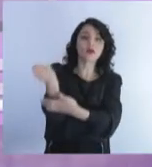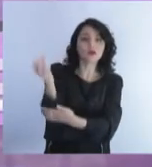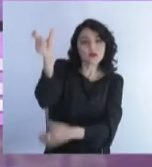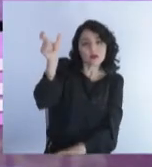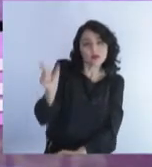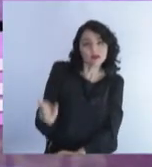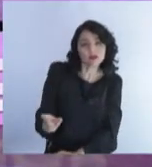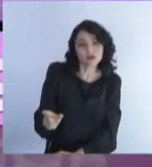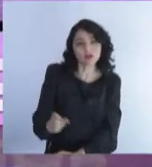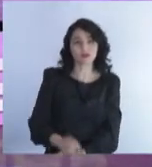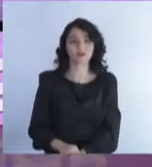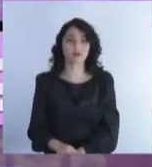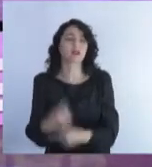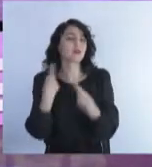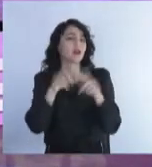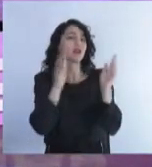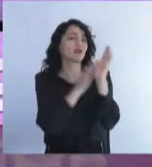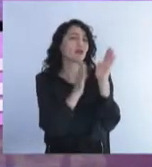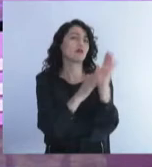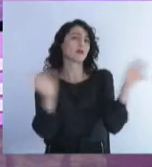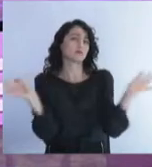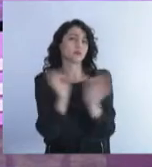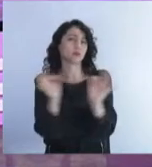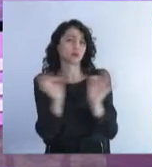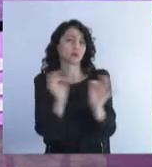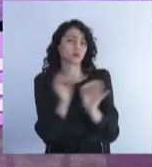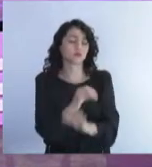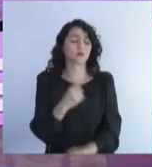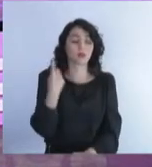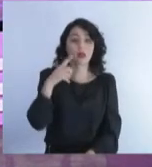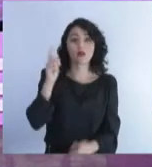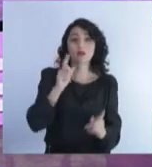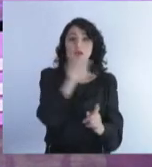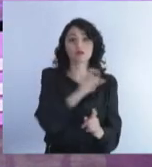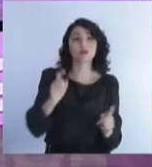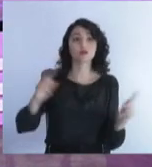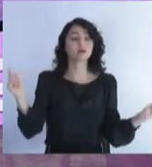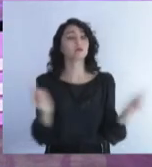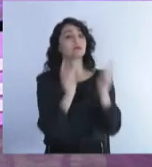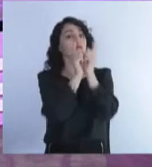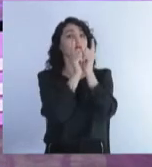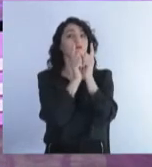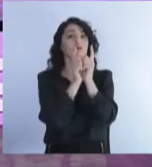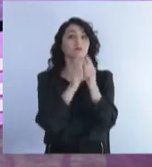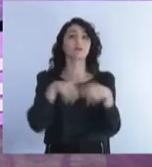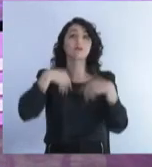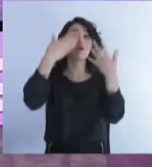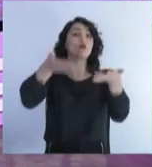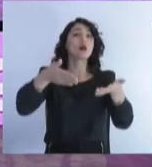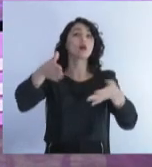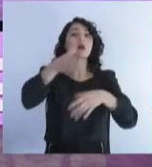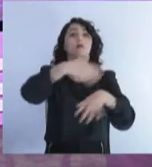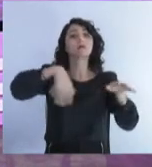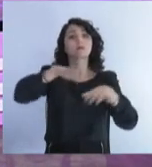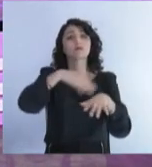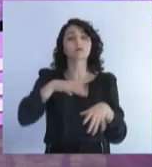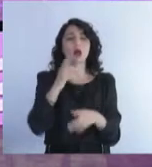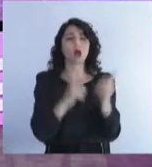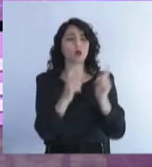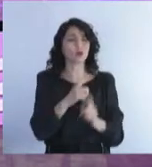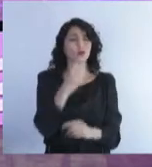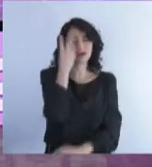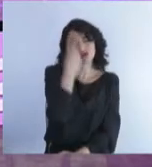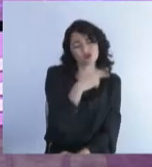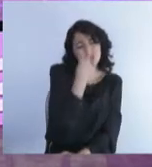Bible. And then as they went across from one building to another, they passed in a courtyard a man who was bent over